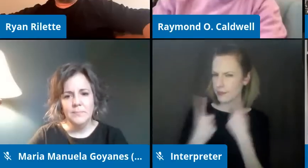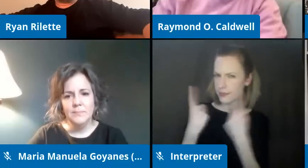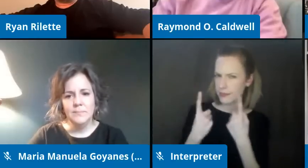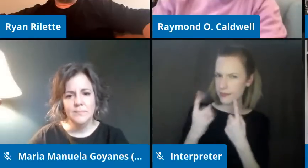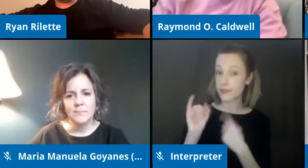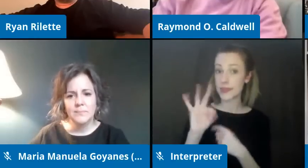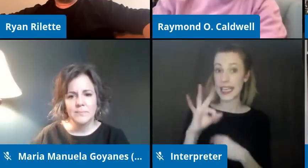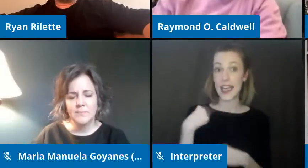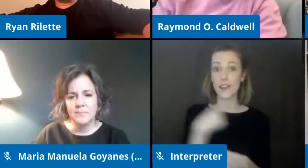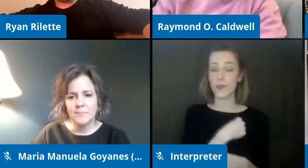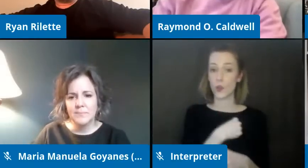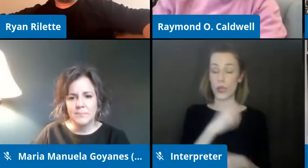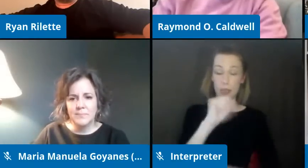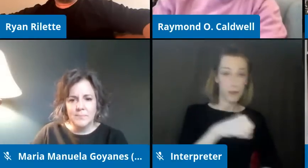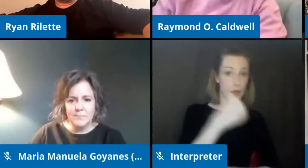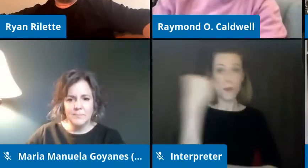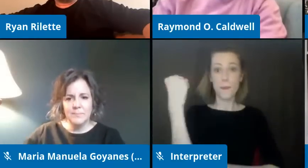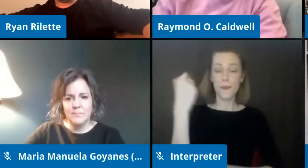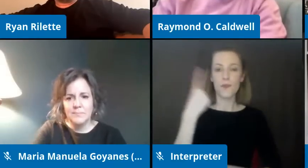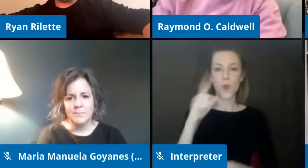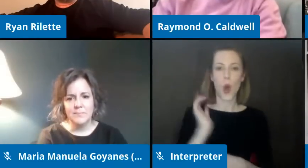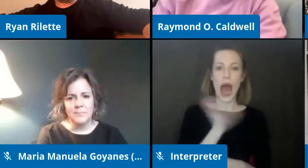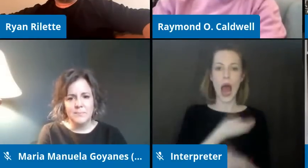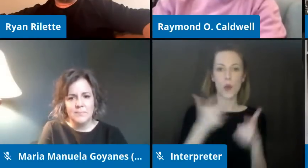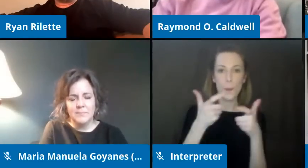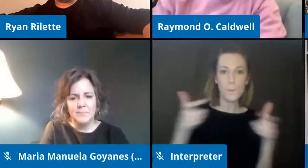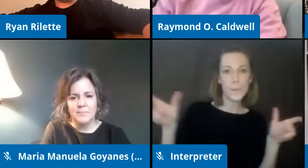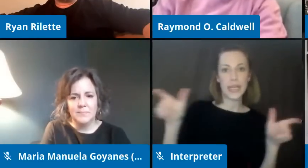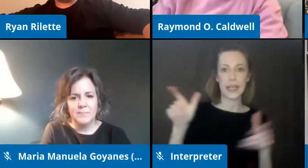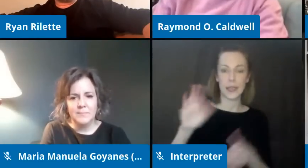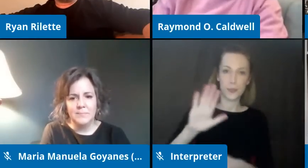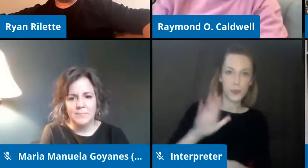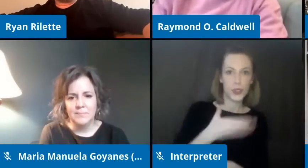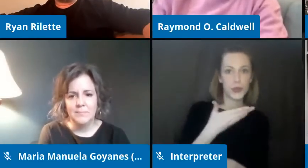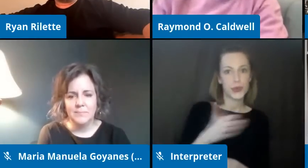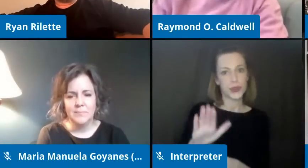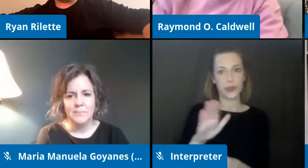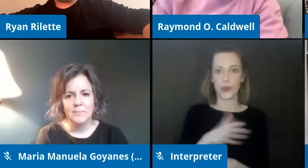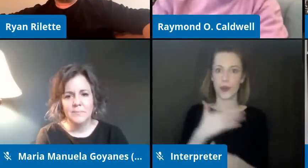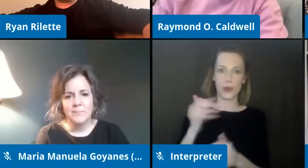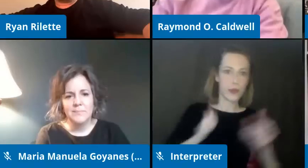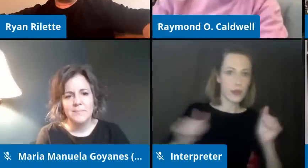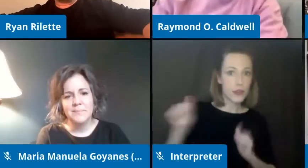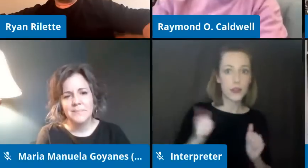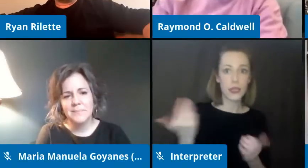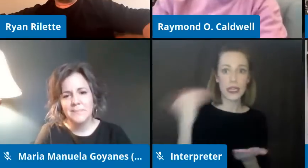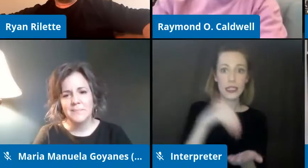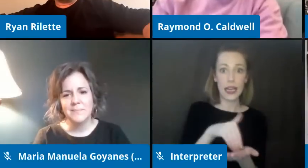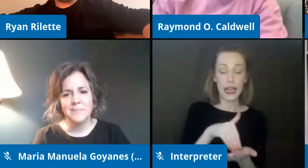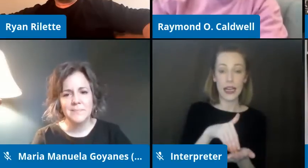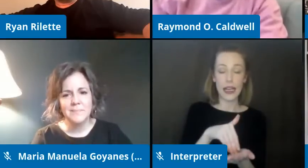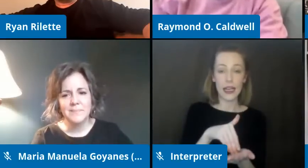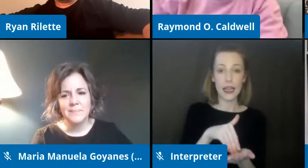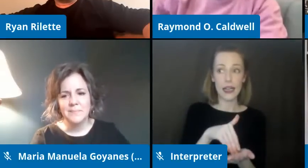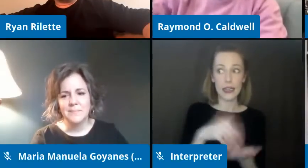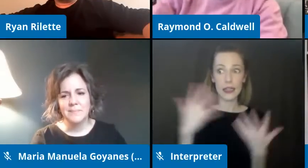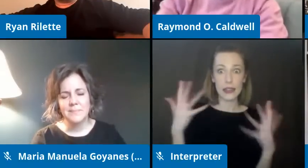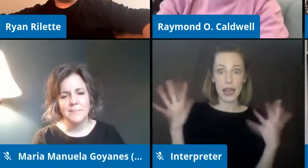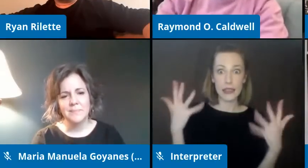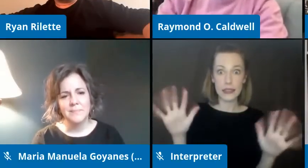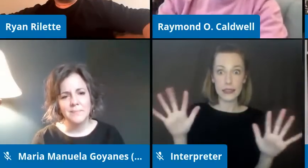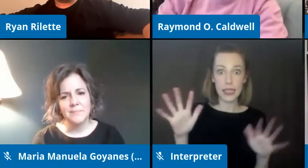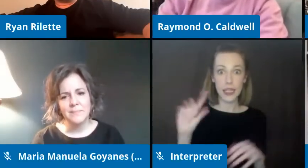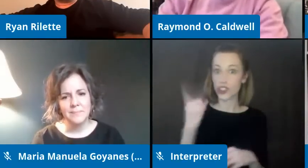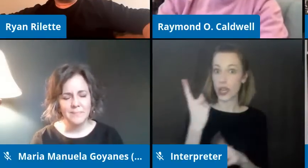jukebox musicals, I don't want to be there for that. So what, you know, is there going to be a place for what